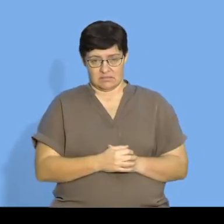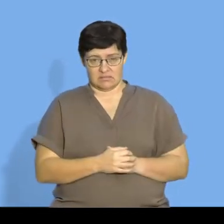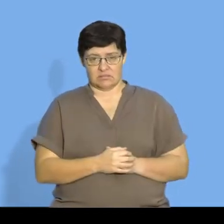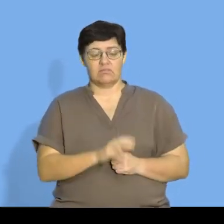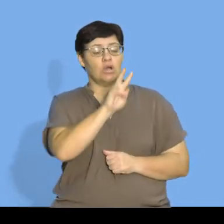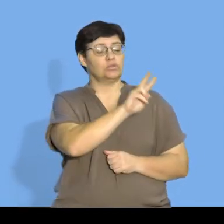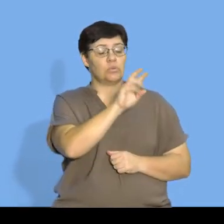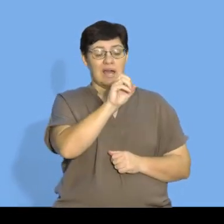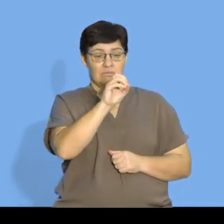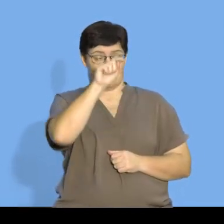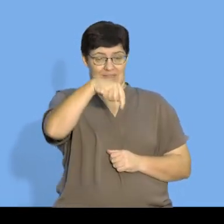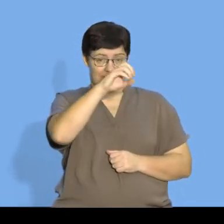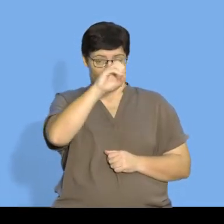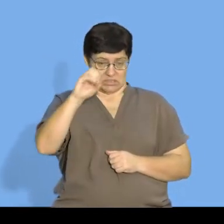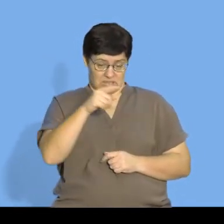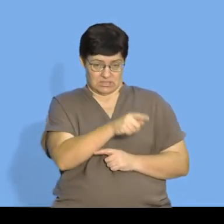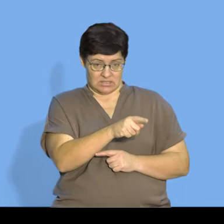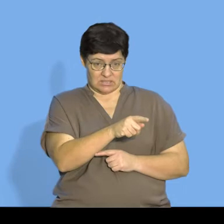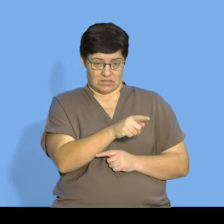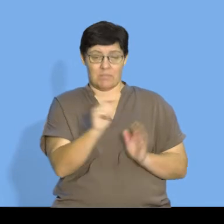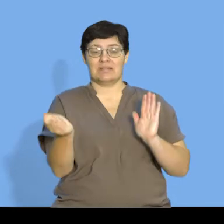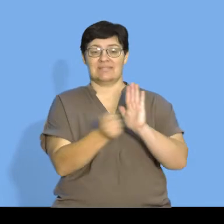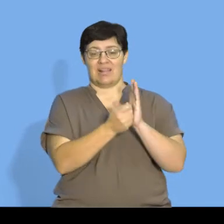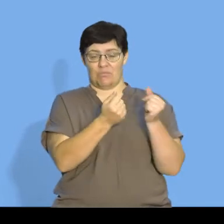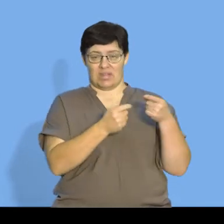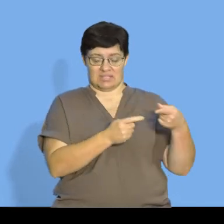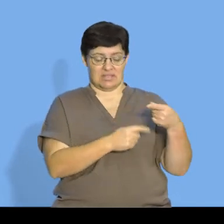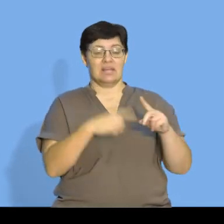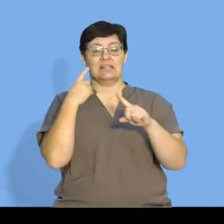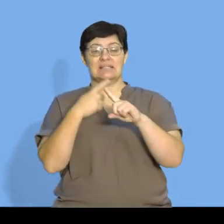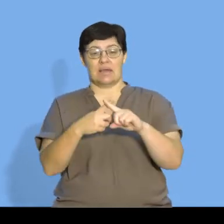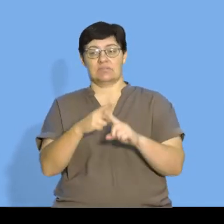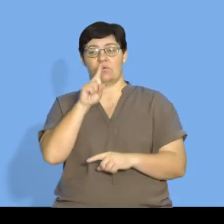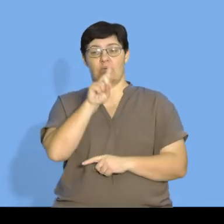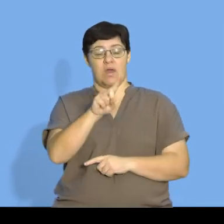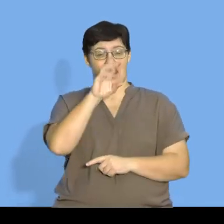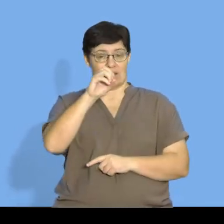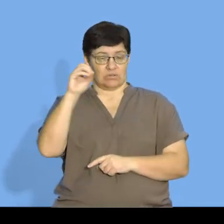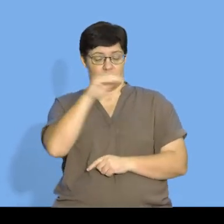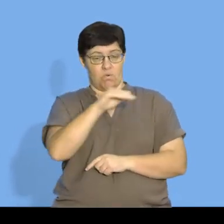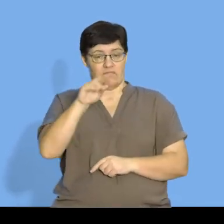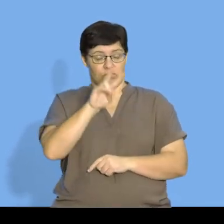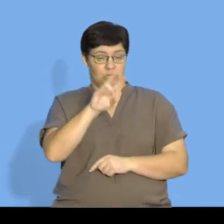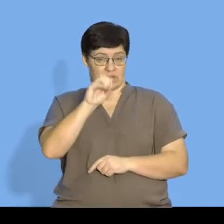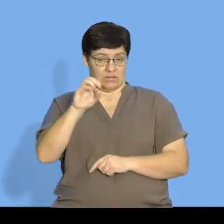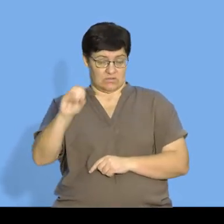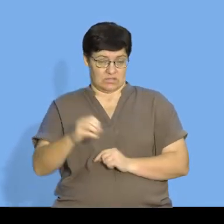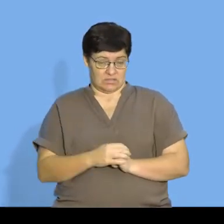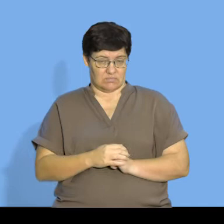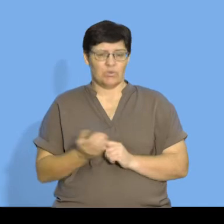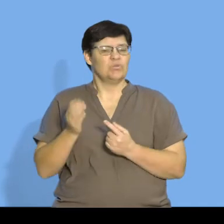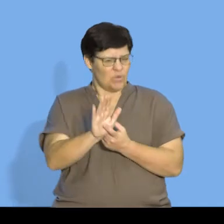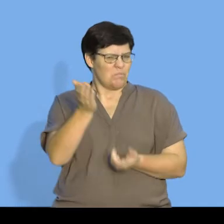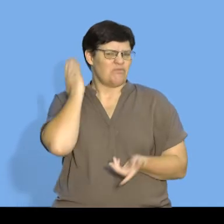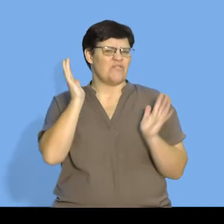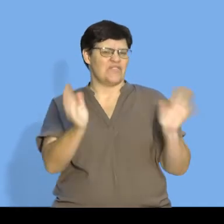your 200,000, which is your cost, your selling price, times 100 over 200. Remember, I showed you this